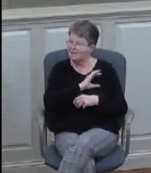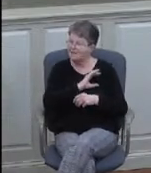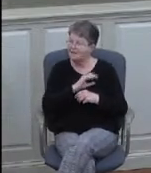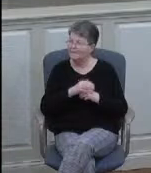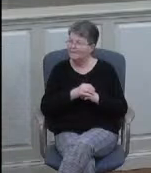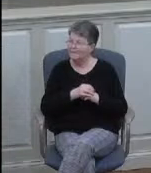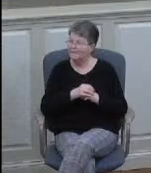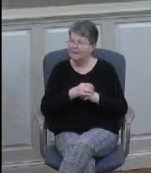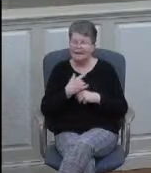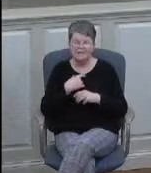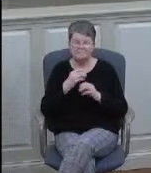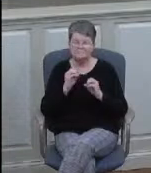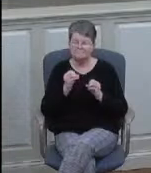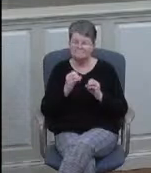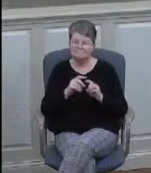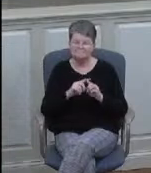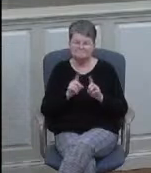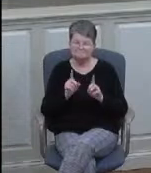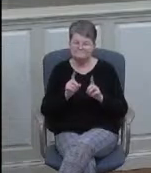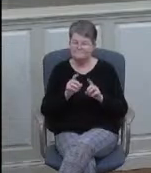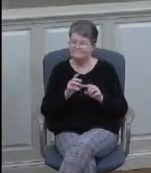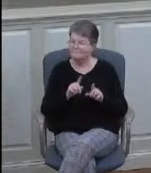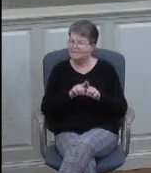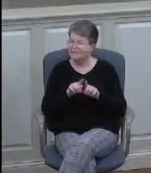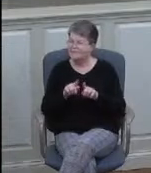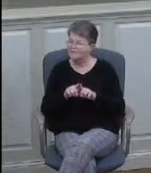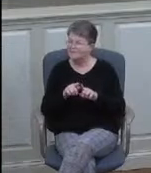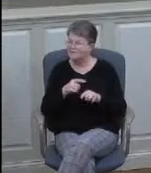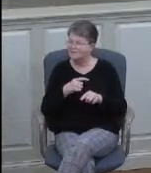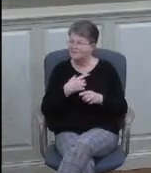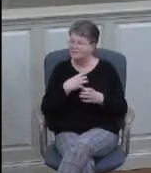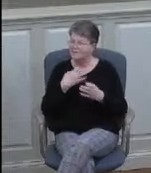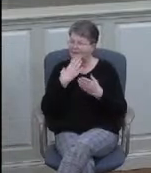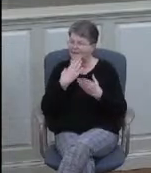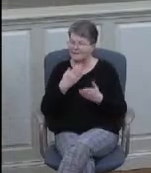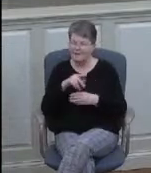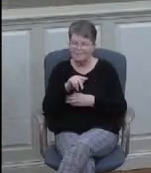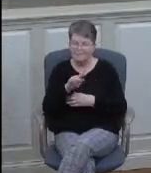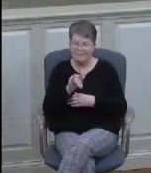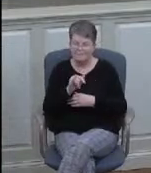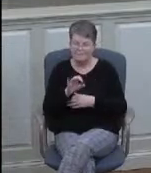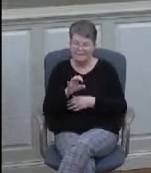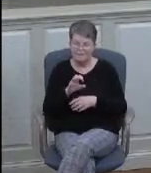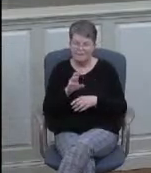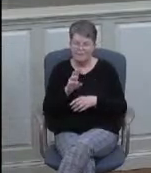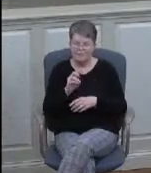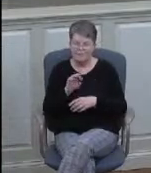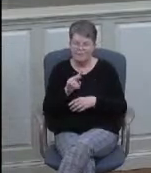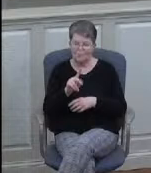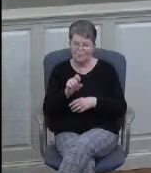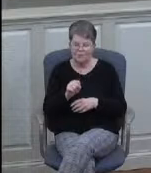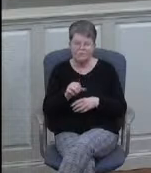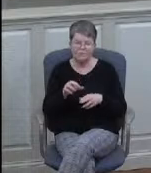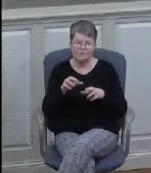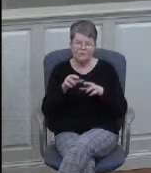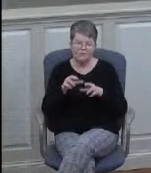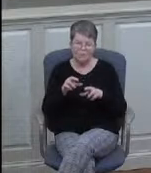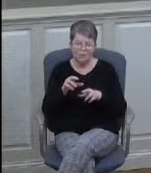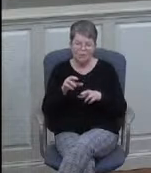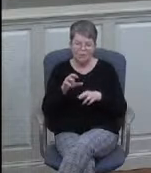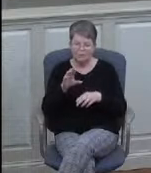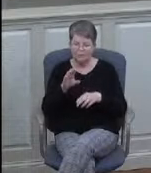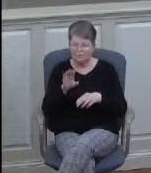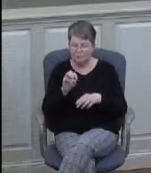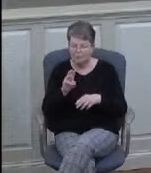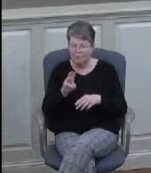I don't think I have anything different. I was going to also thank Public Works and the road crews and everybody else involved.